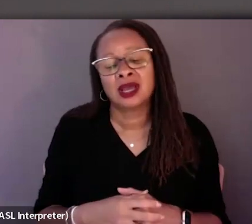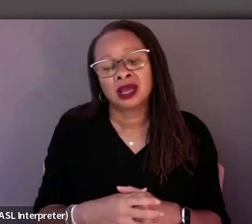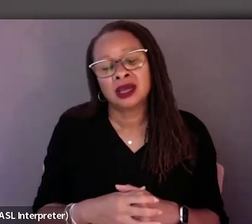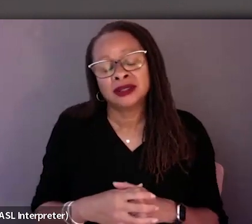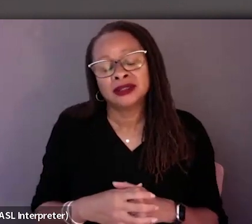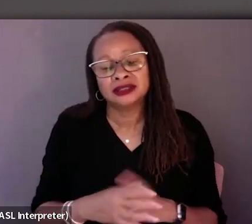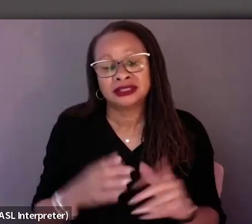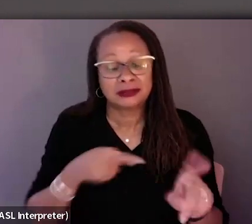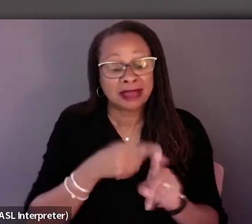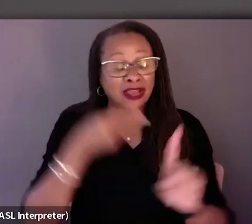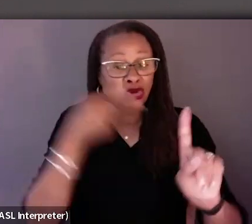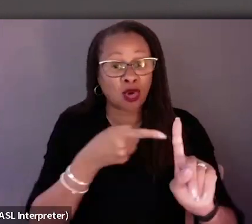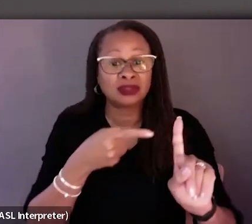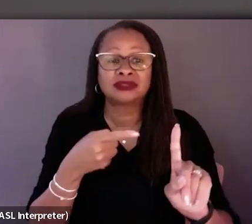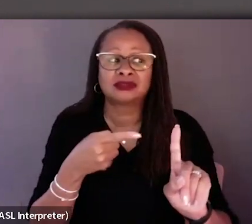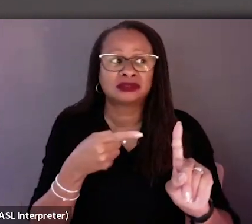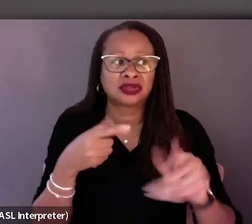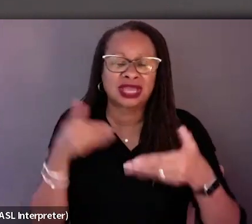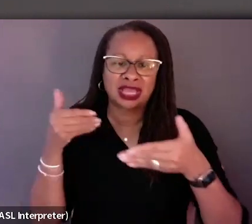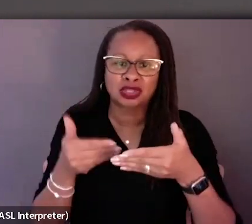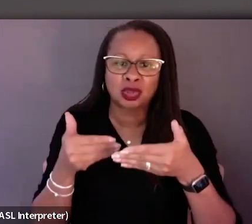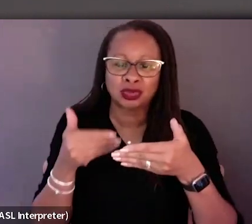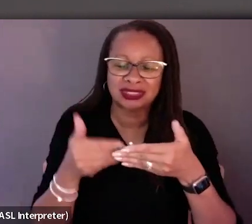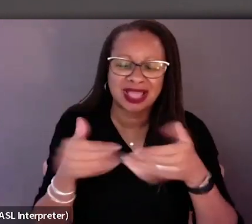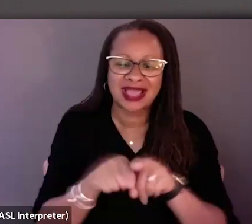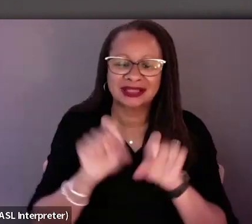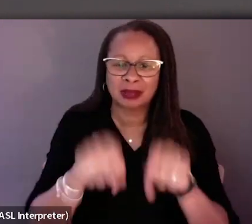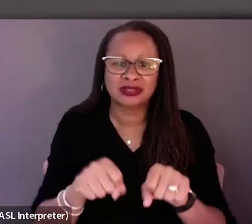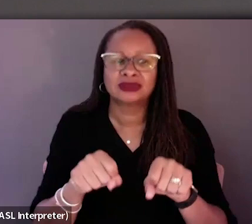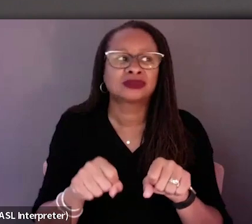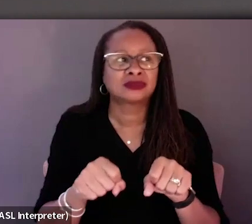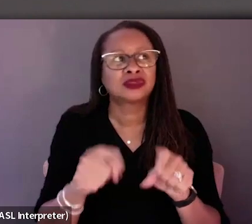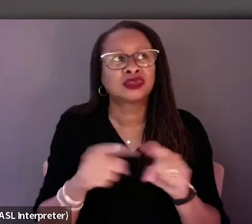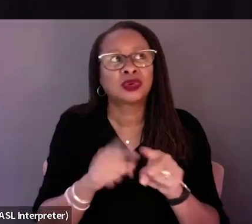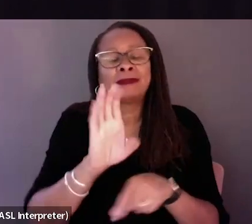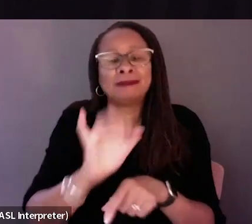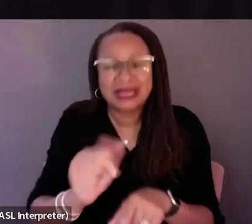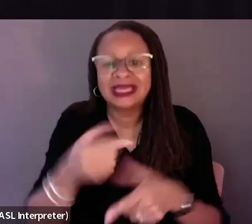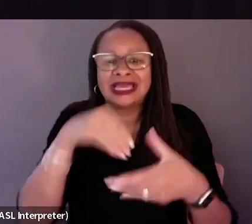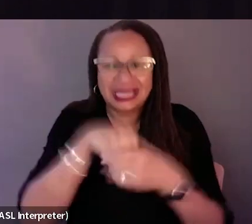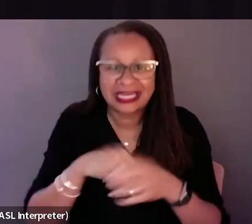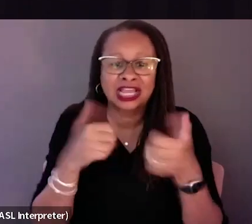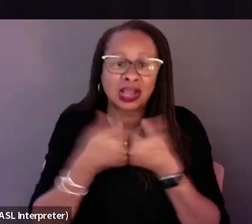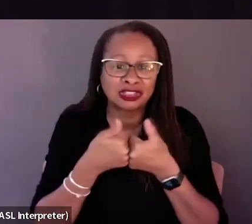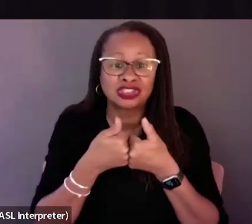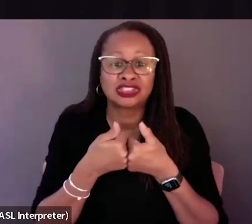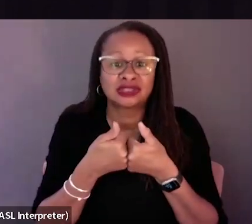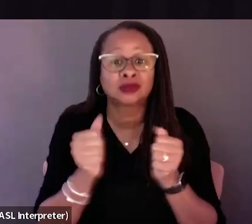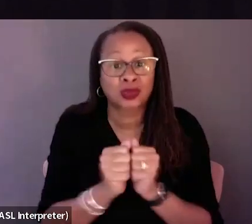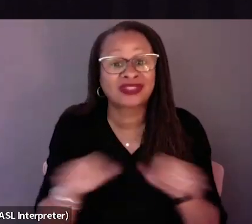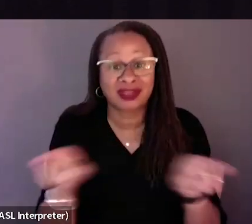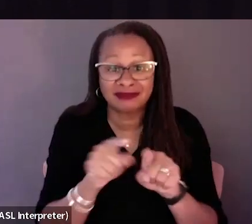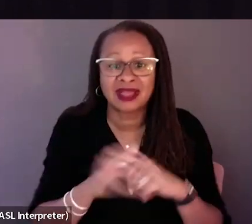the, you know, to this experience of being in a competition and being in that moment with them. Well, I think you